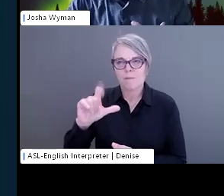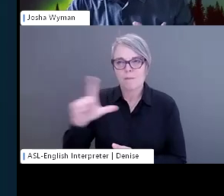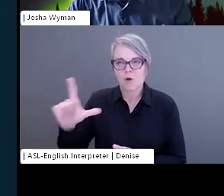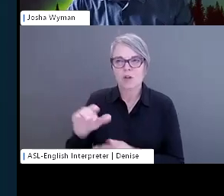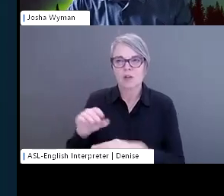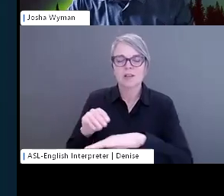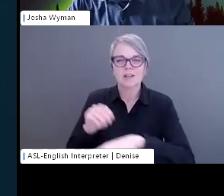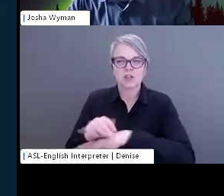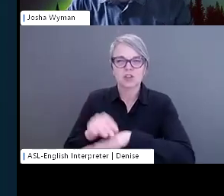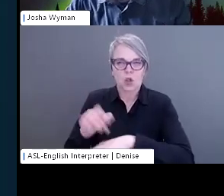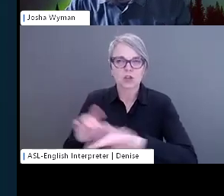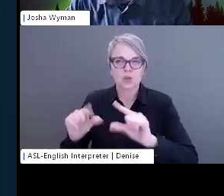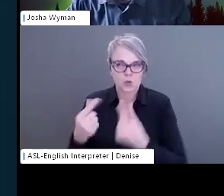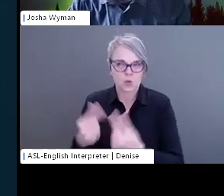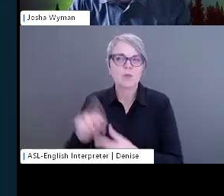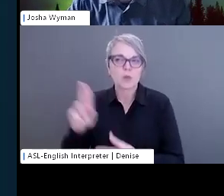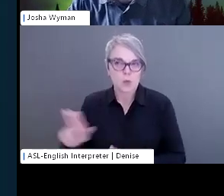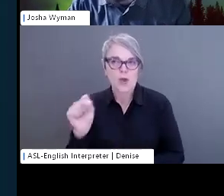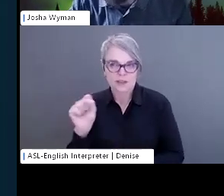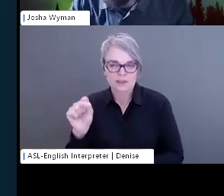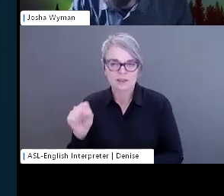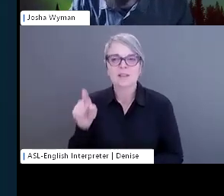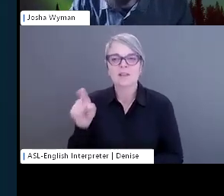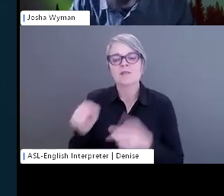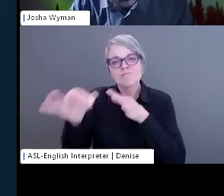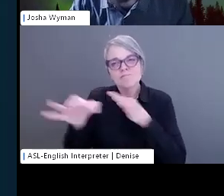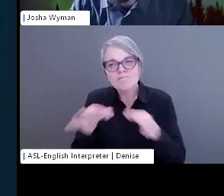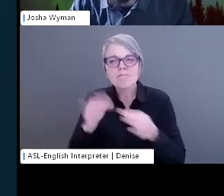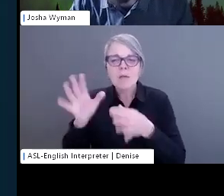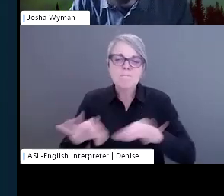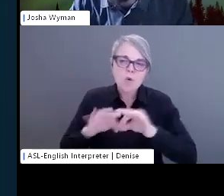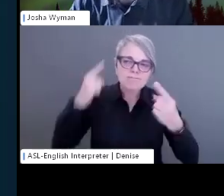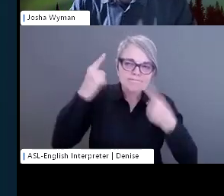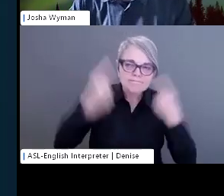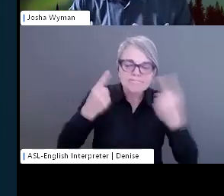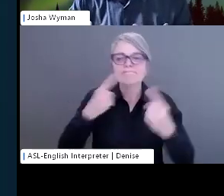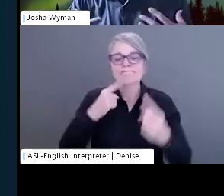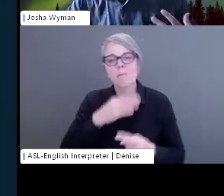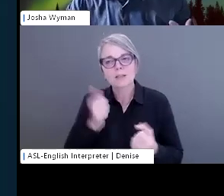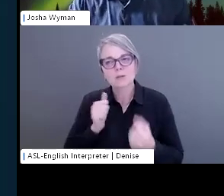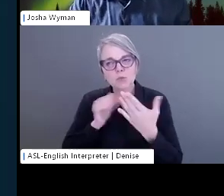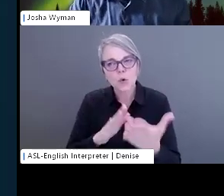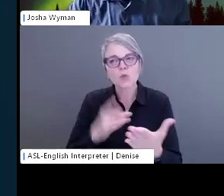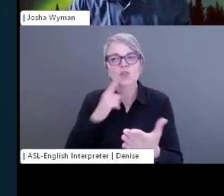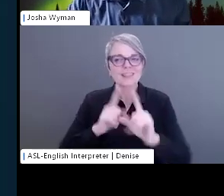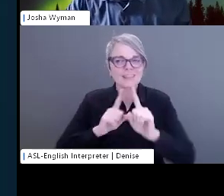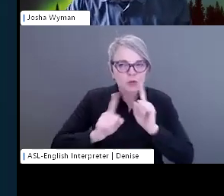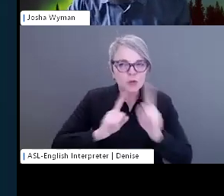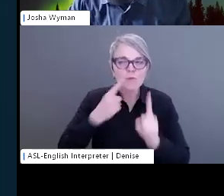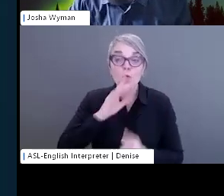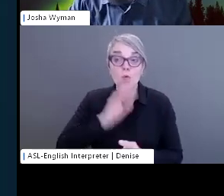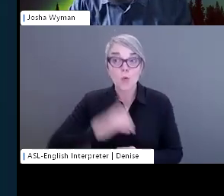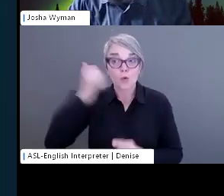over different important considerations and best practice interviewing guidelines for older adults. They have not been evaluated